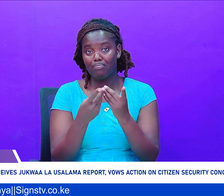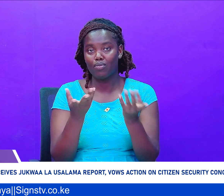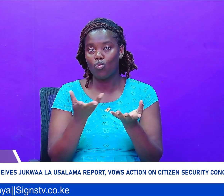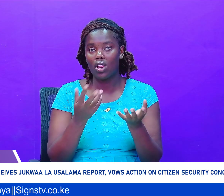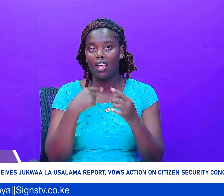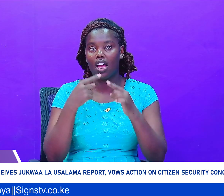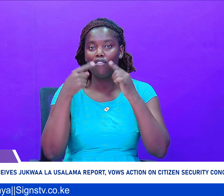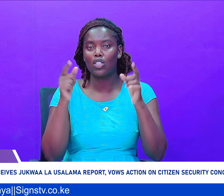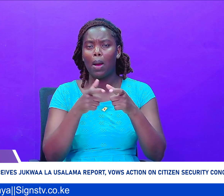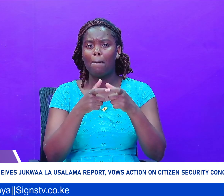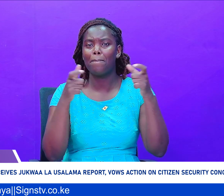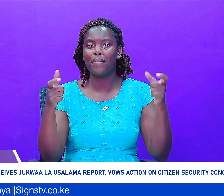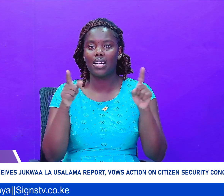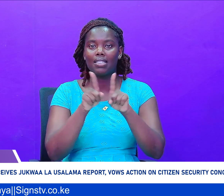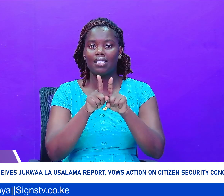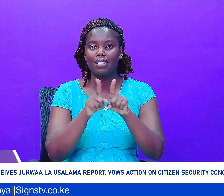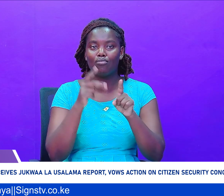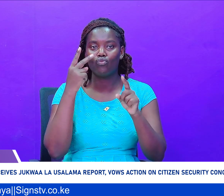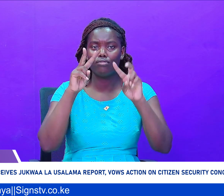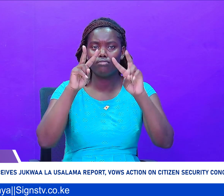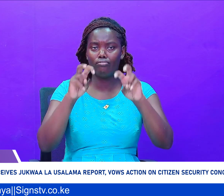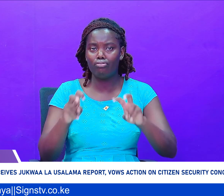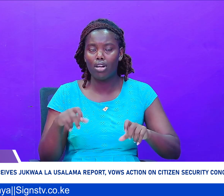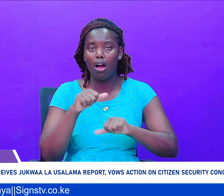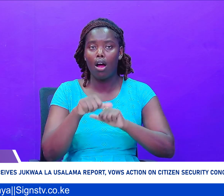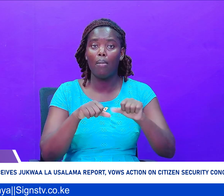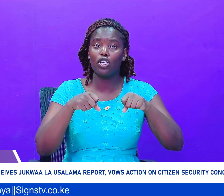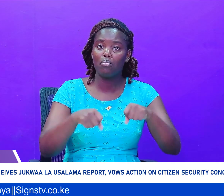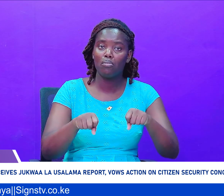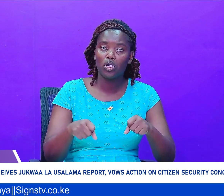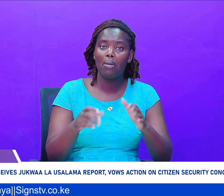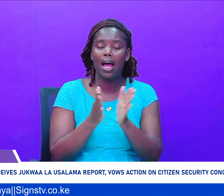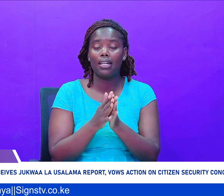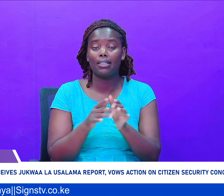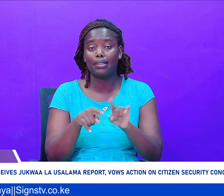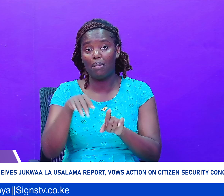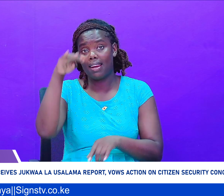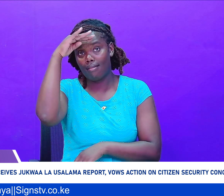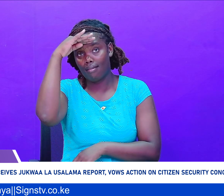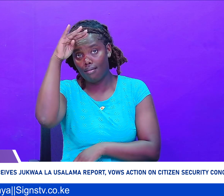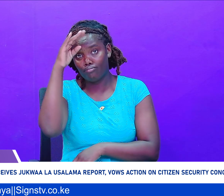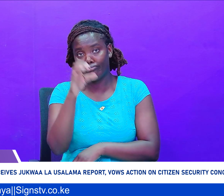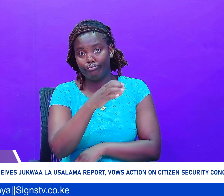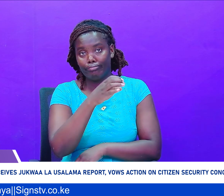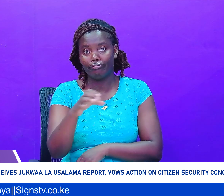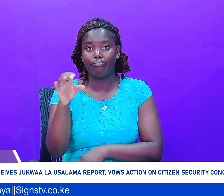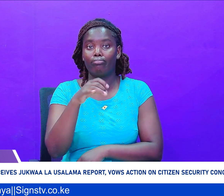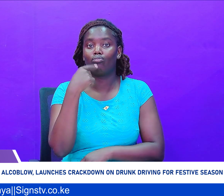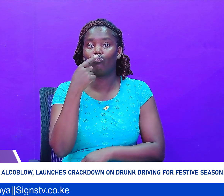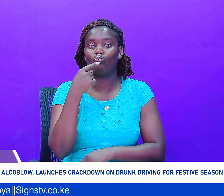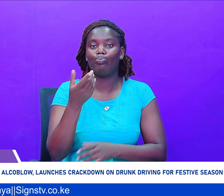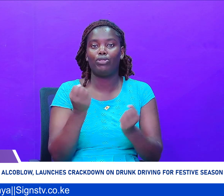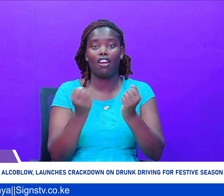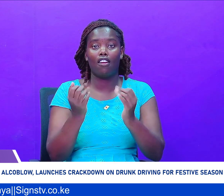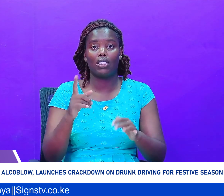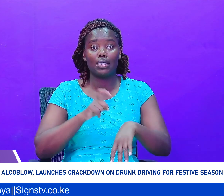has announced a major intensified crackdown on errant motorists and drunk drivers ahead of the busy